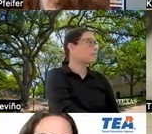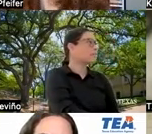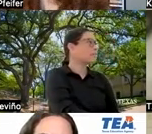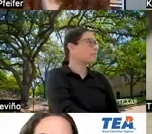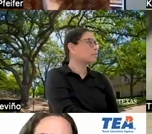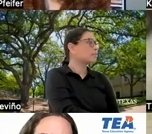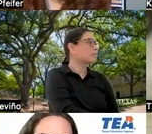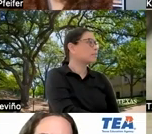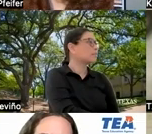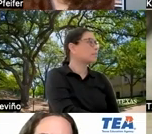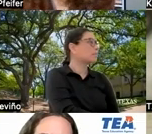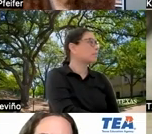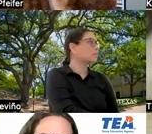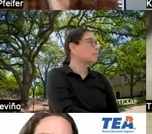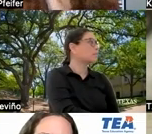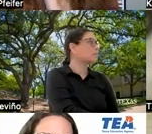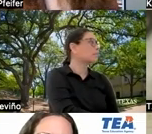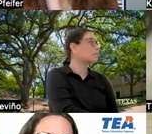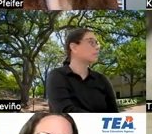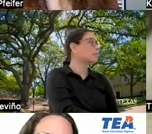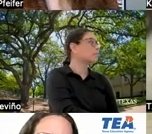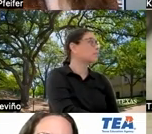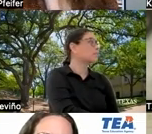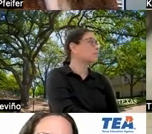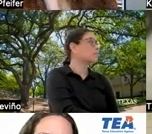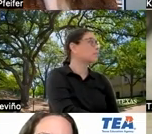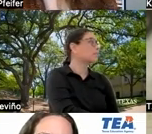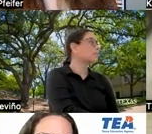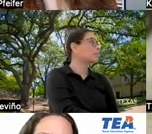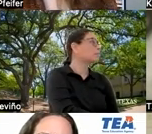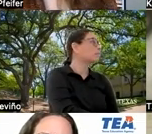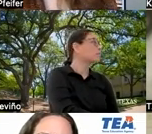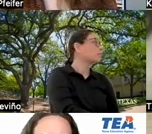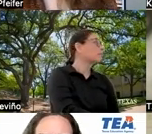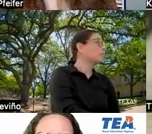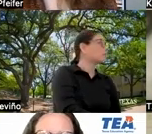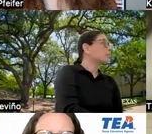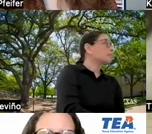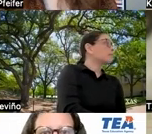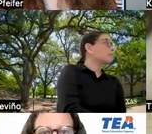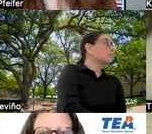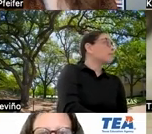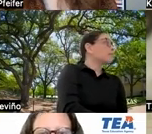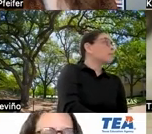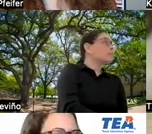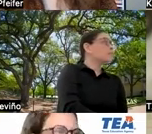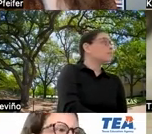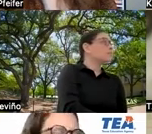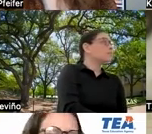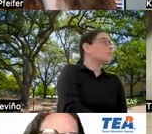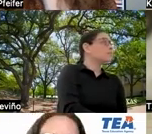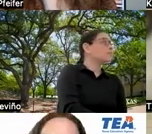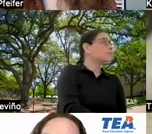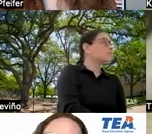remember to state your name the first time you speak. Because today's meeting is focused on our